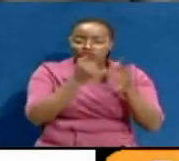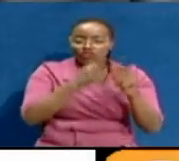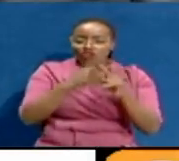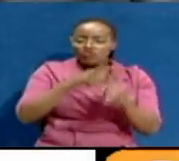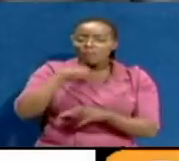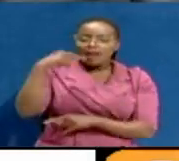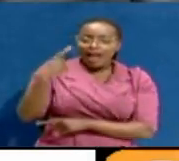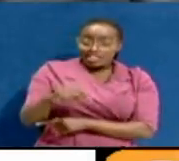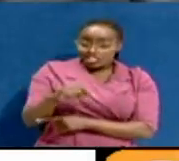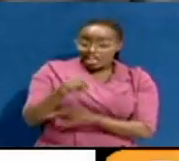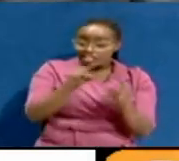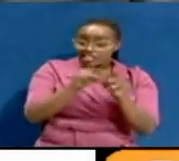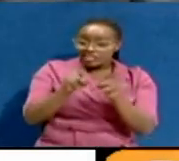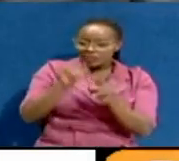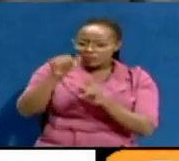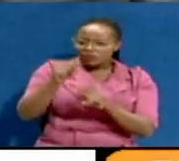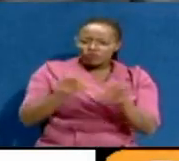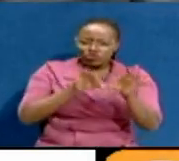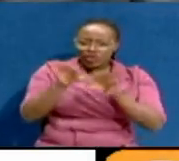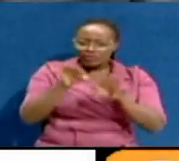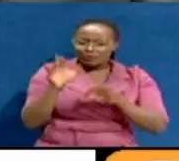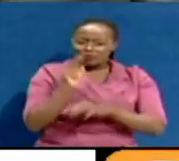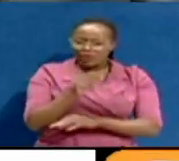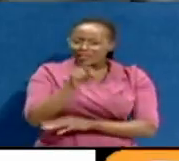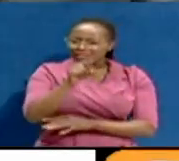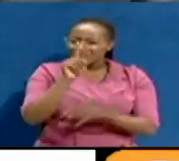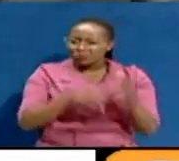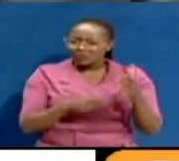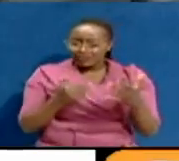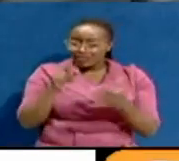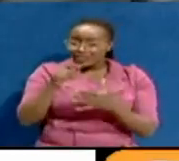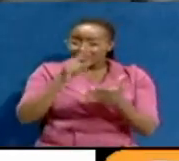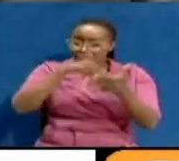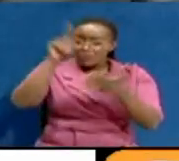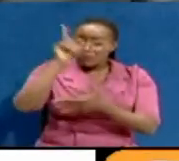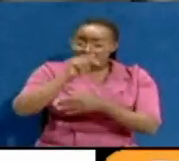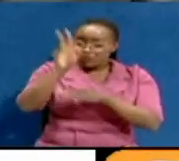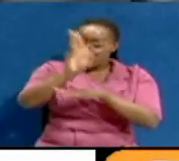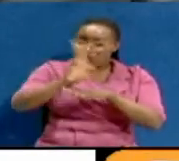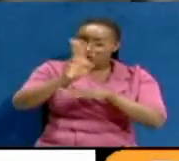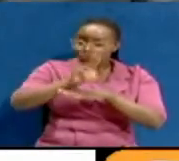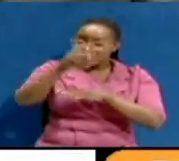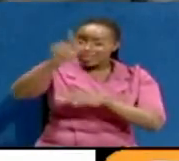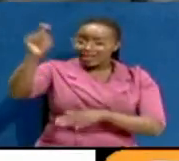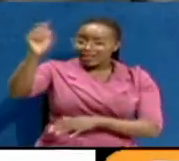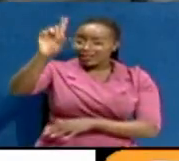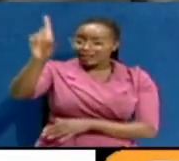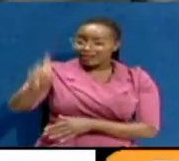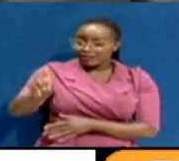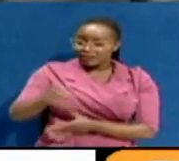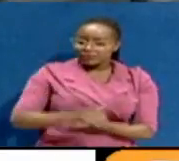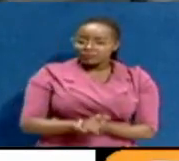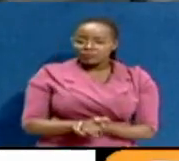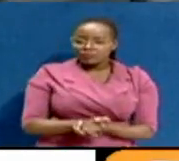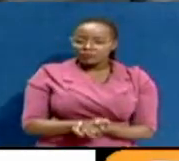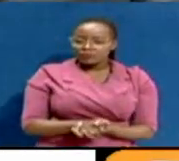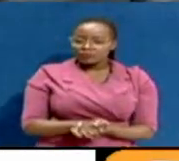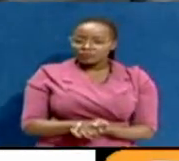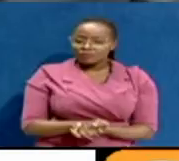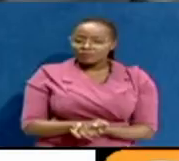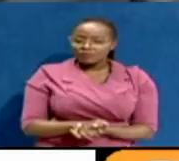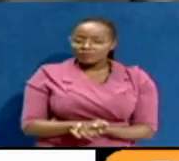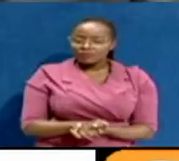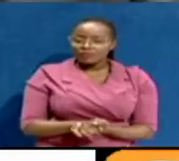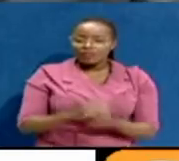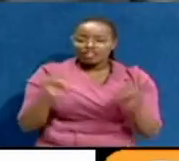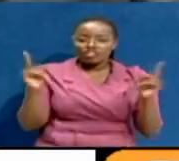Russia, Sputnik. What can you tell us about this, Dr. Aya? Has that been approved for use in Kenya? The